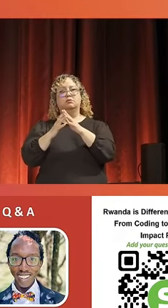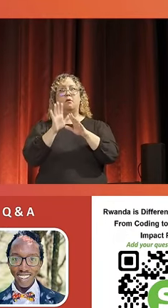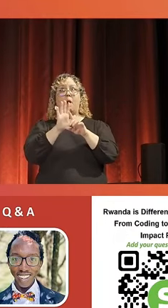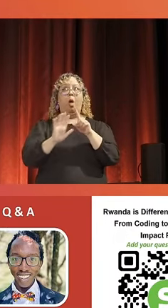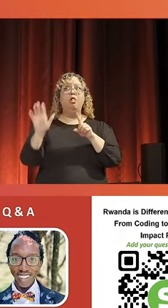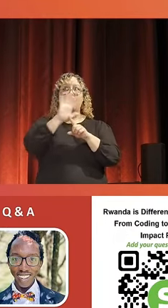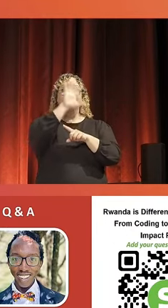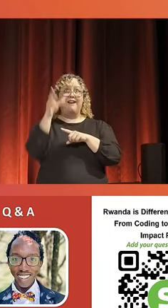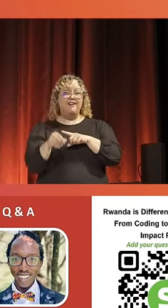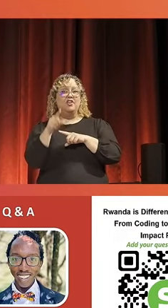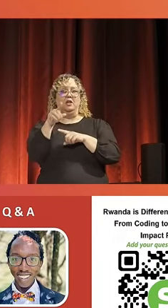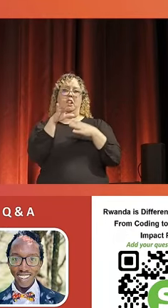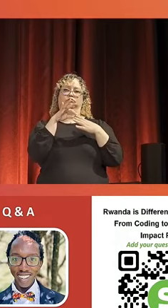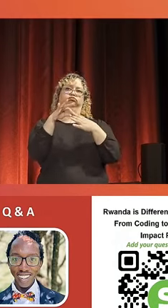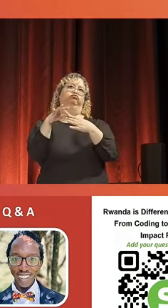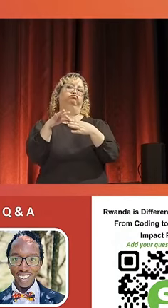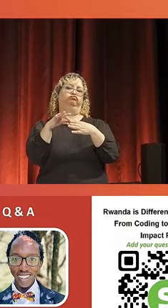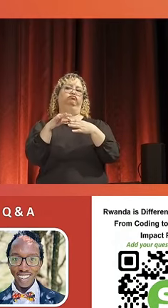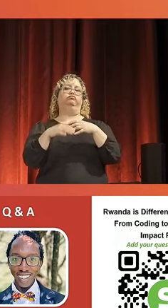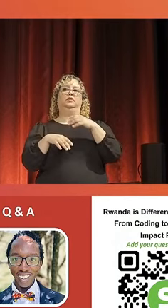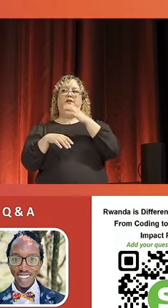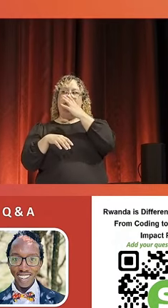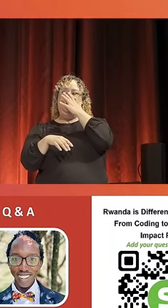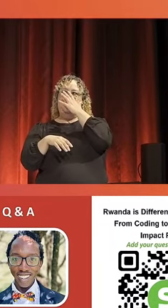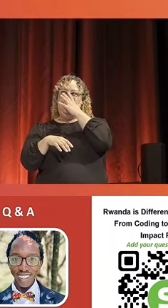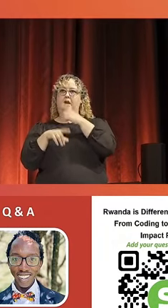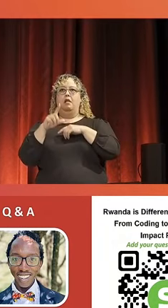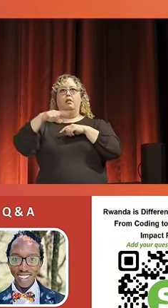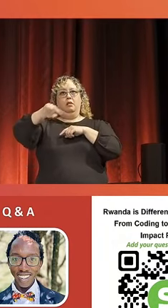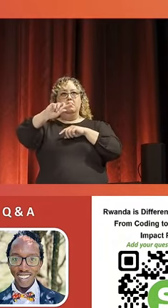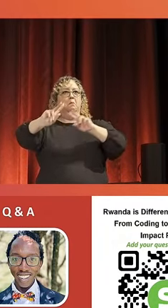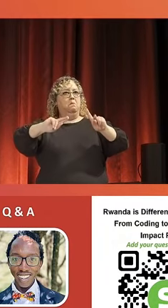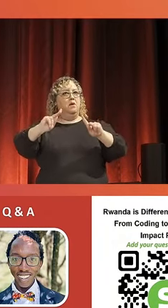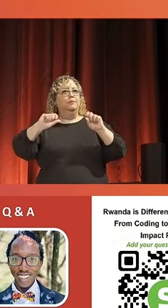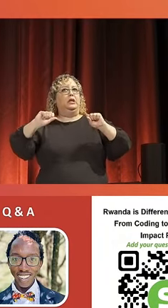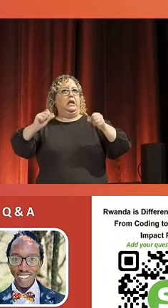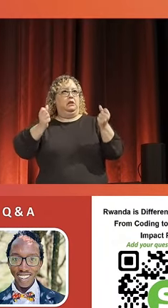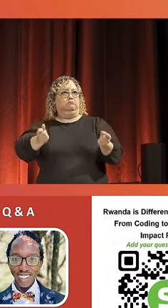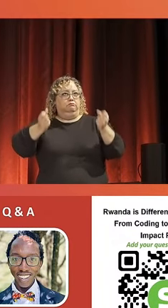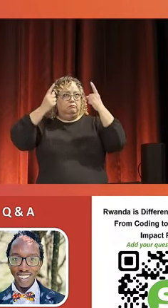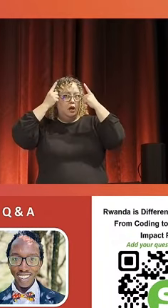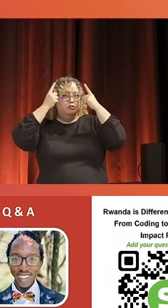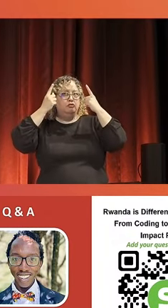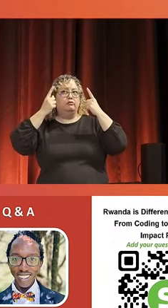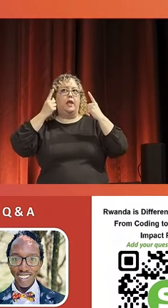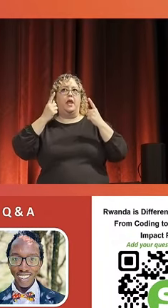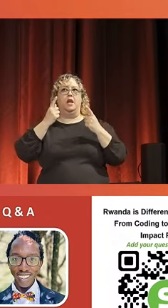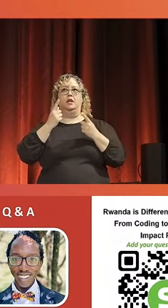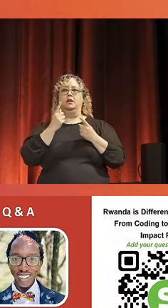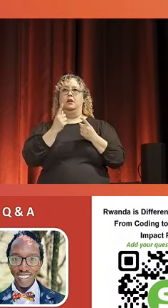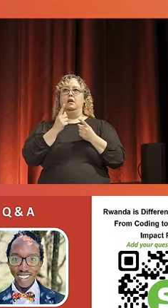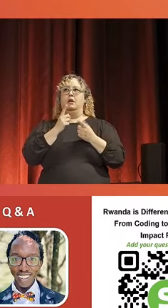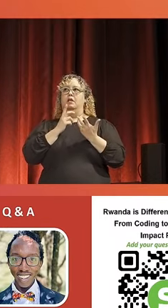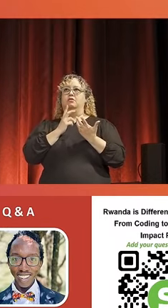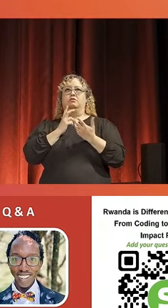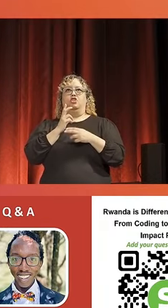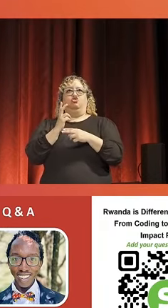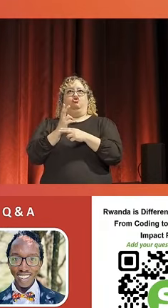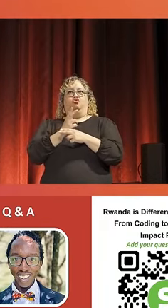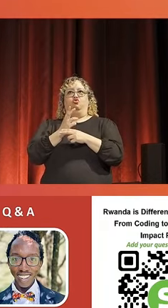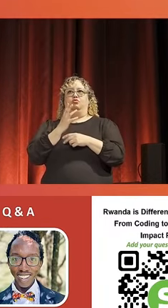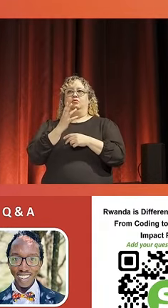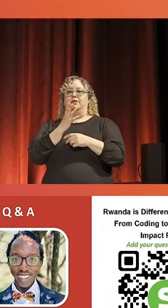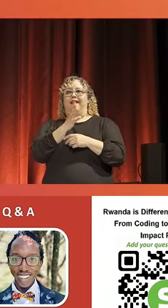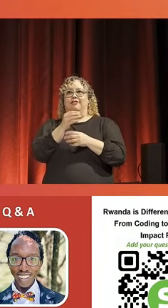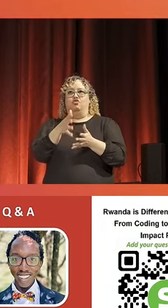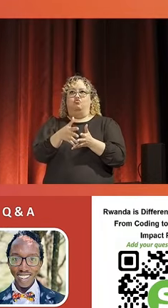leading this charge, because these people can understand the real needs of the people who are there.